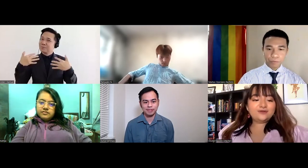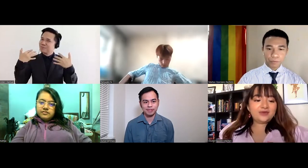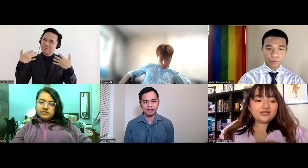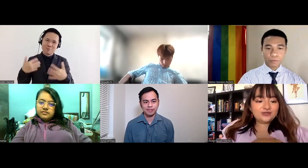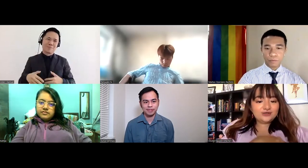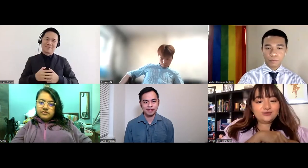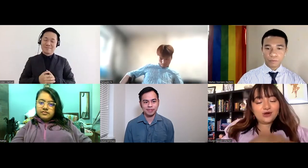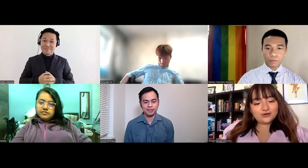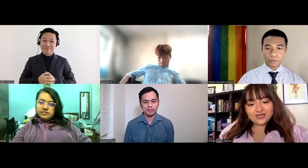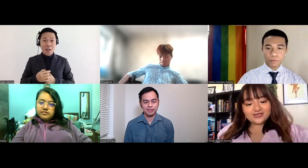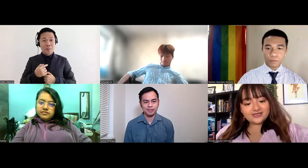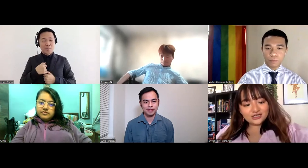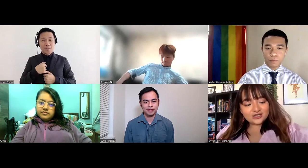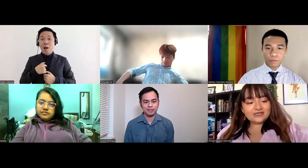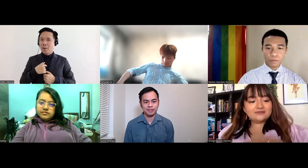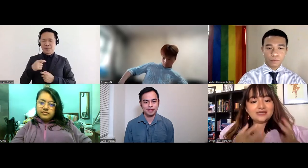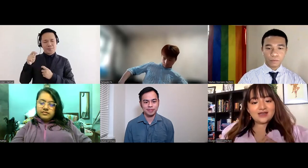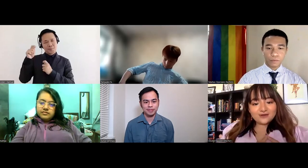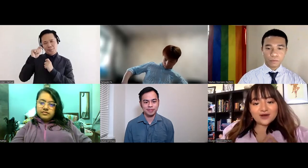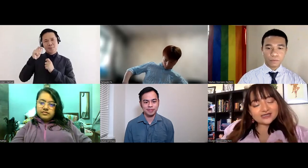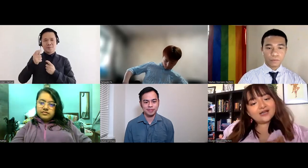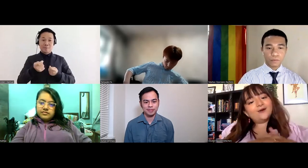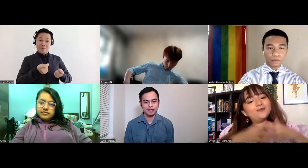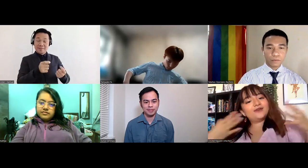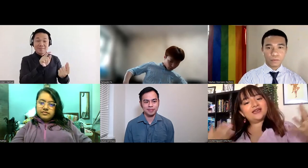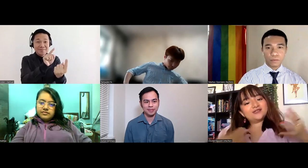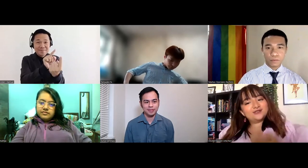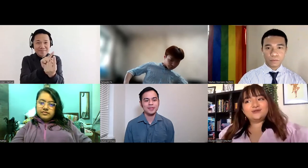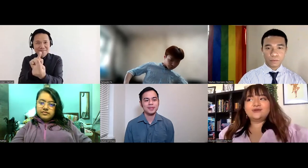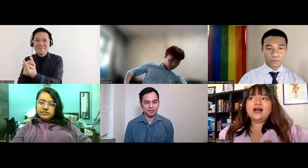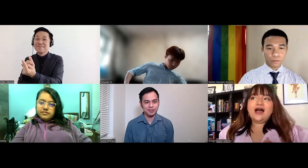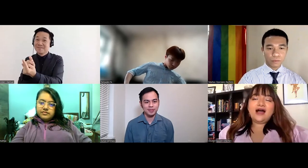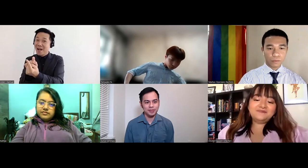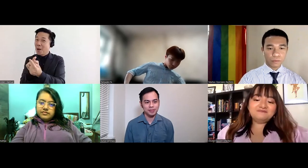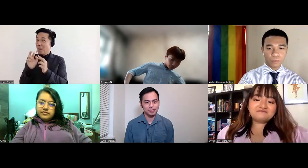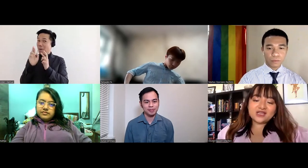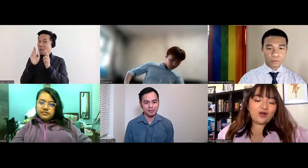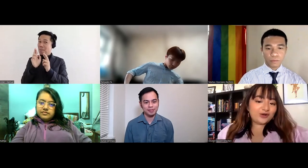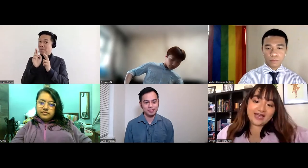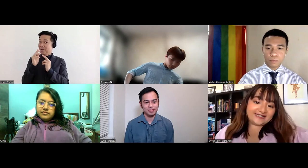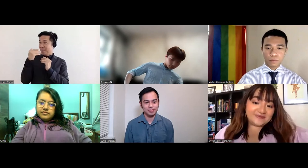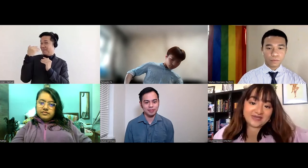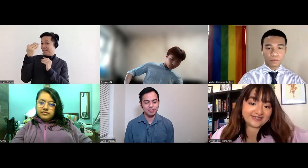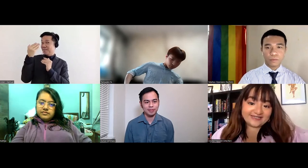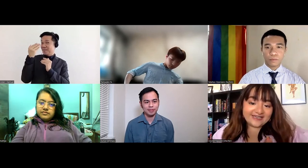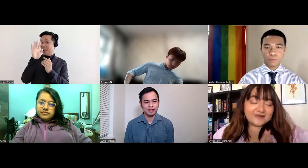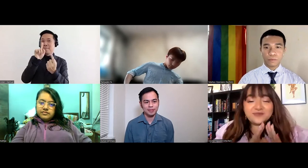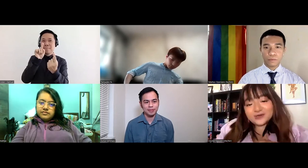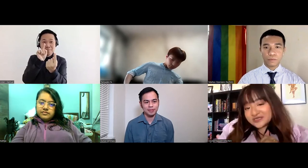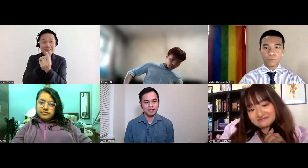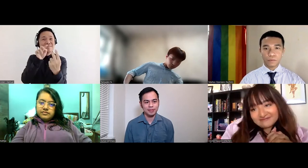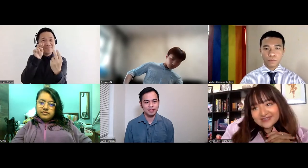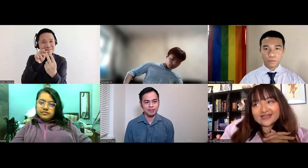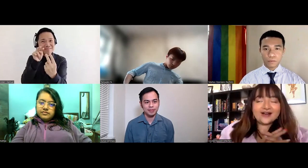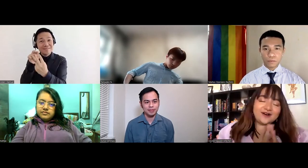for me to moderate this session and meet everyone. I hope we get to congregate and meet in